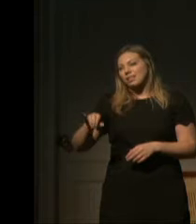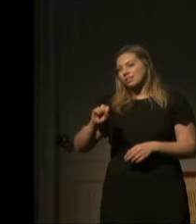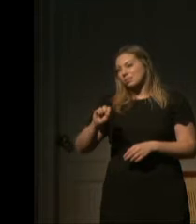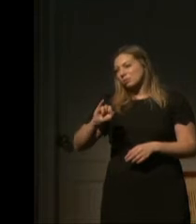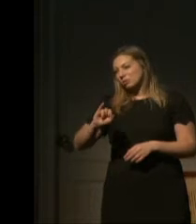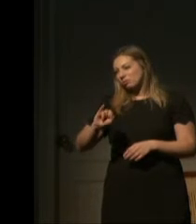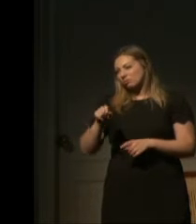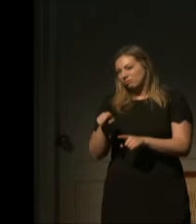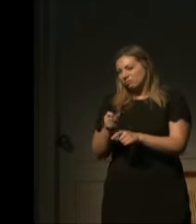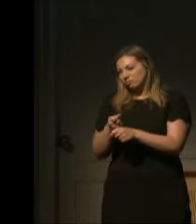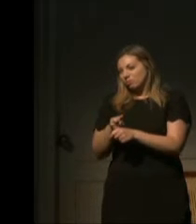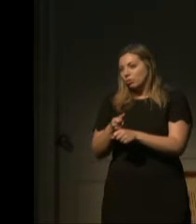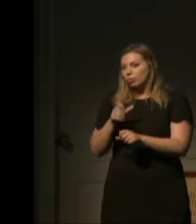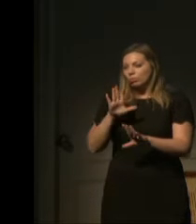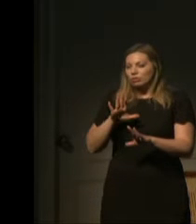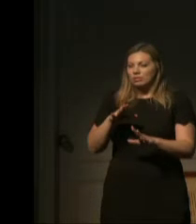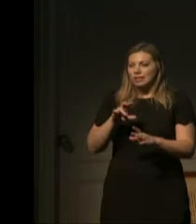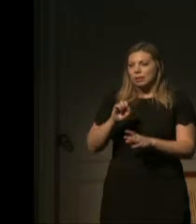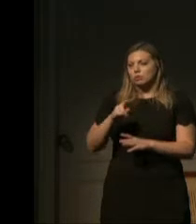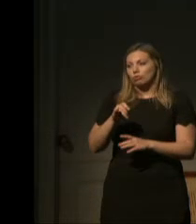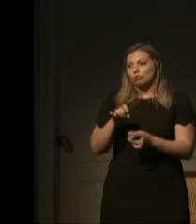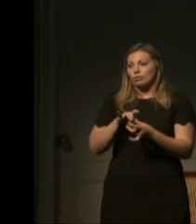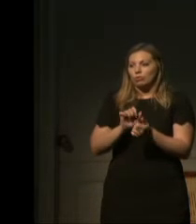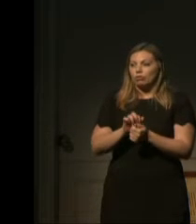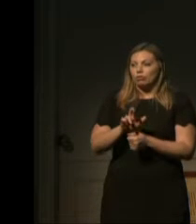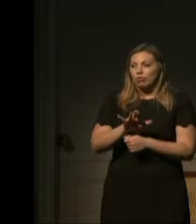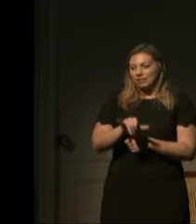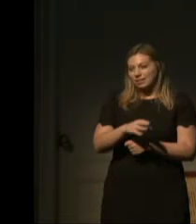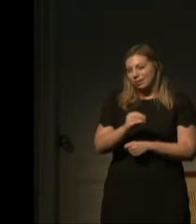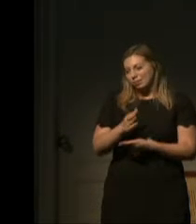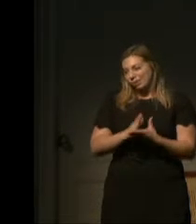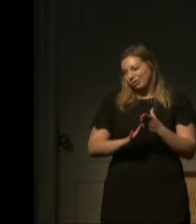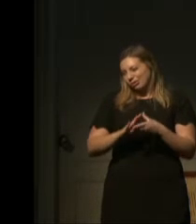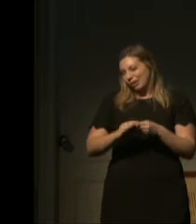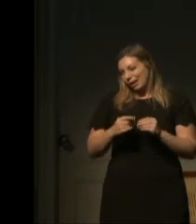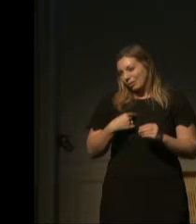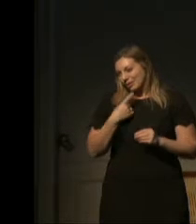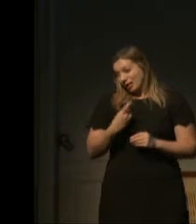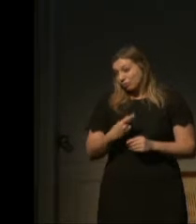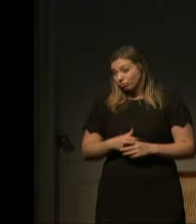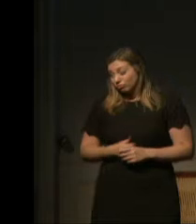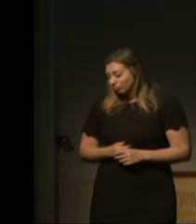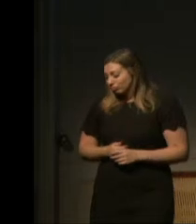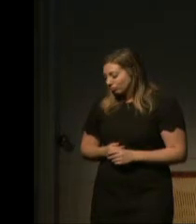has a wonderful episode on Roxie and part of the story I'm about to tell.